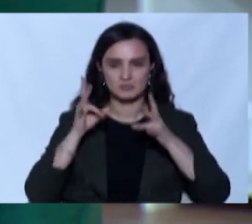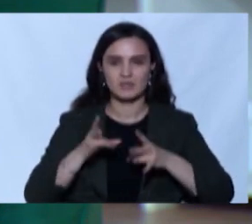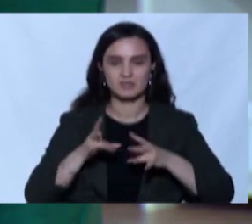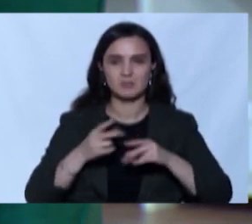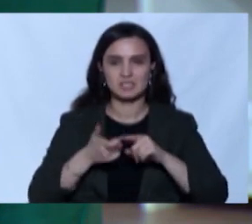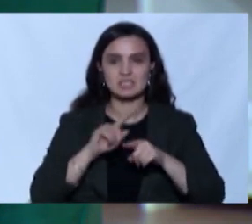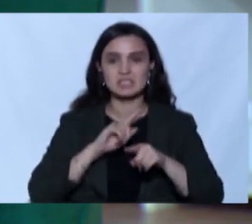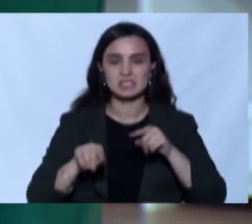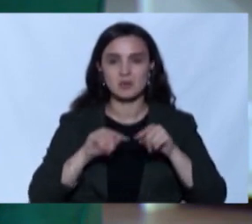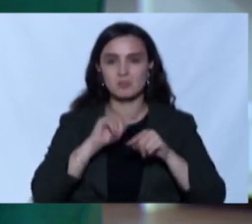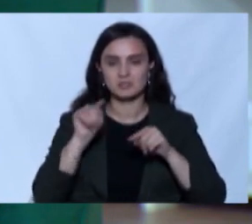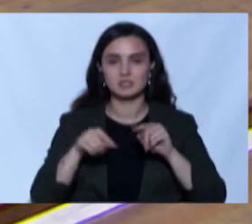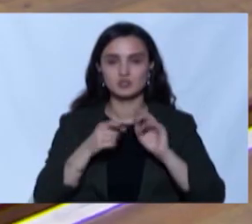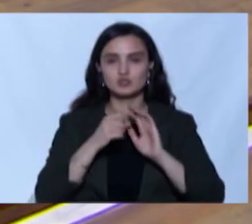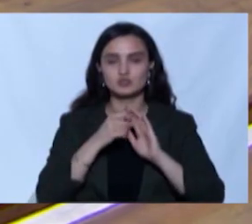in the year